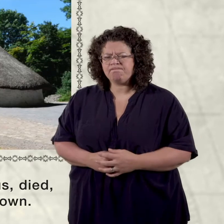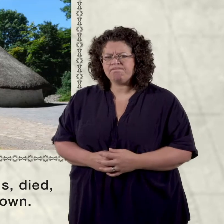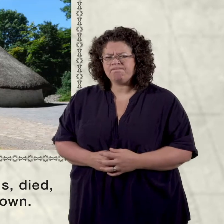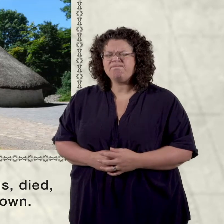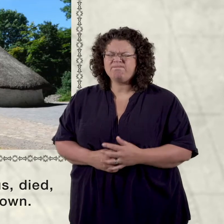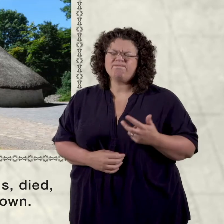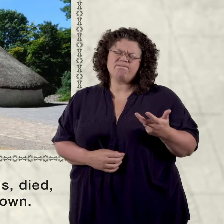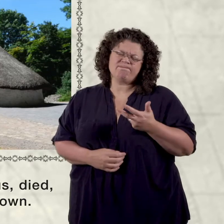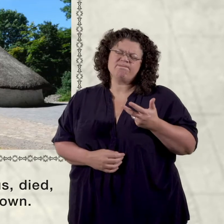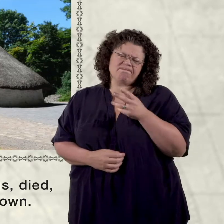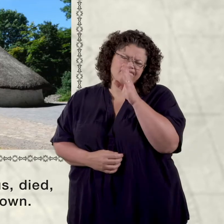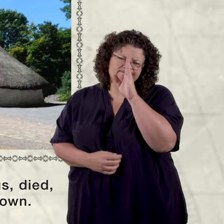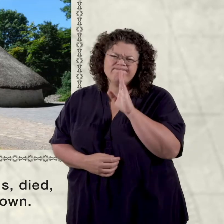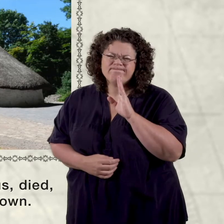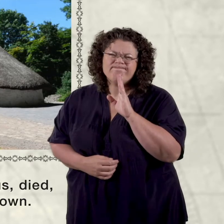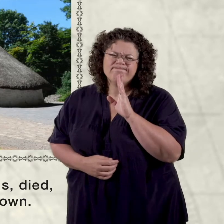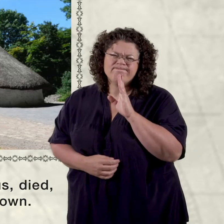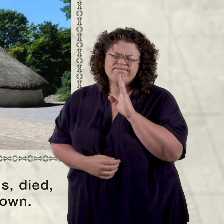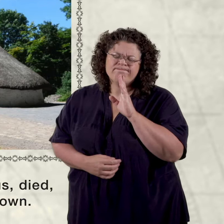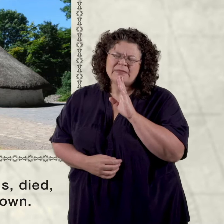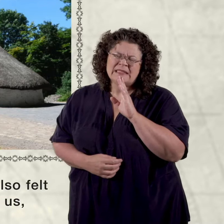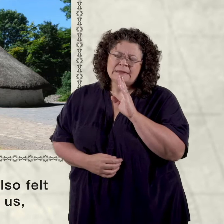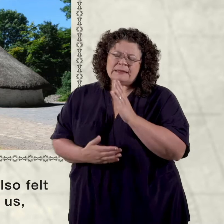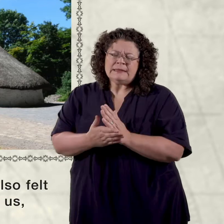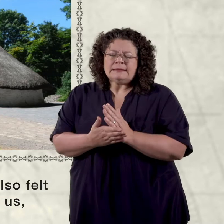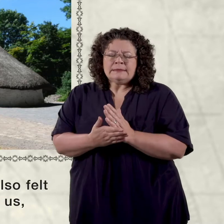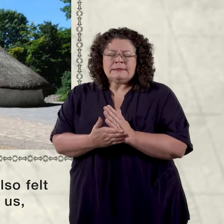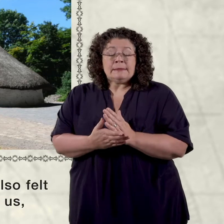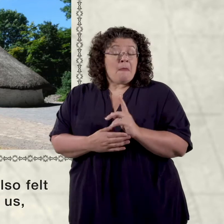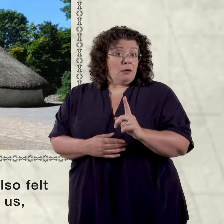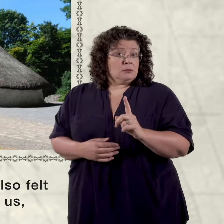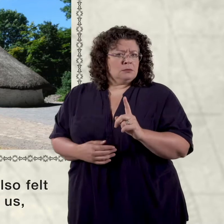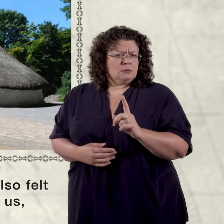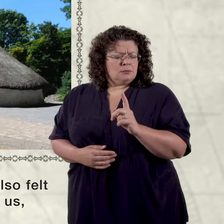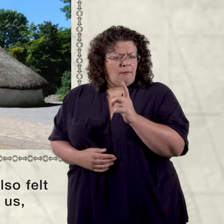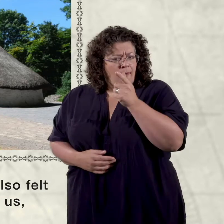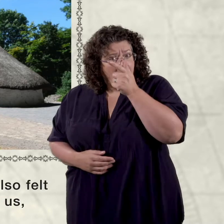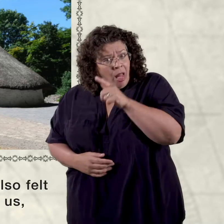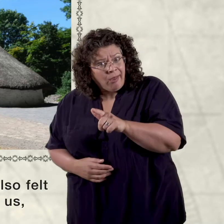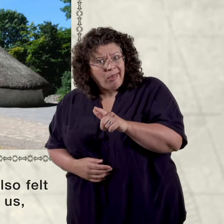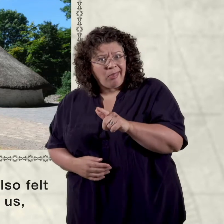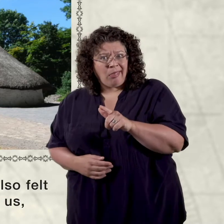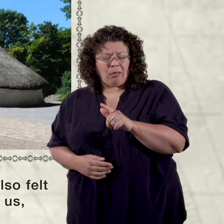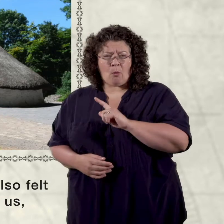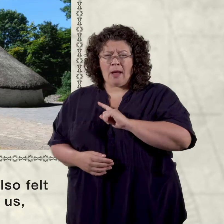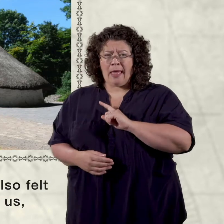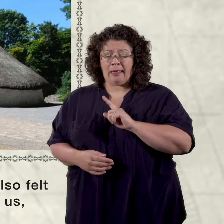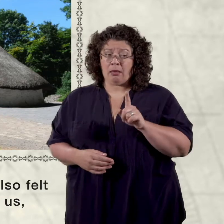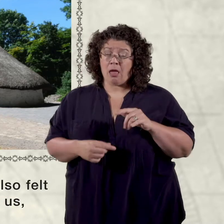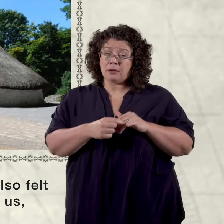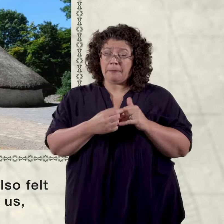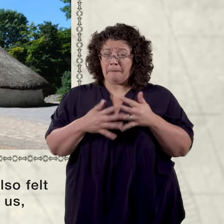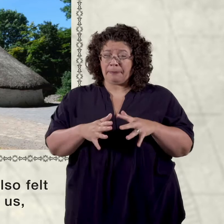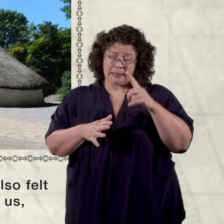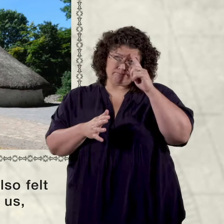my daughters and I on our own. And although we were very sad we also felt lucky because